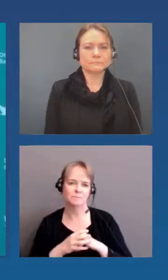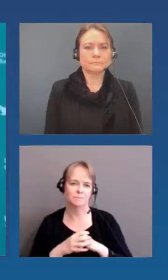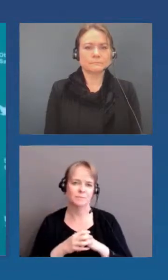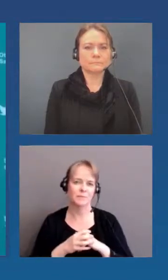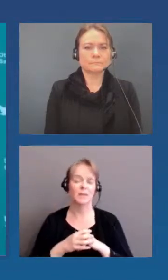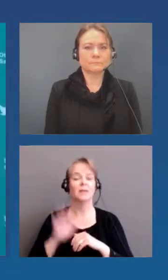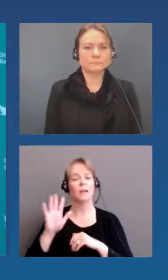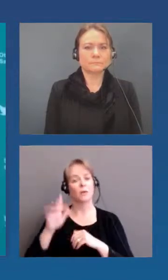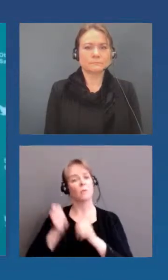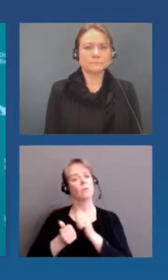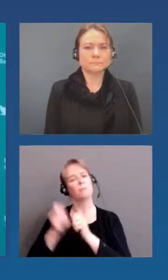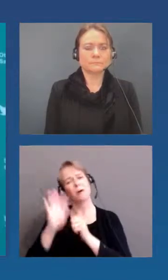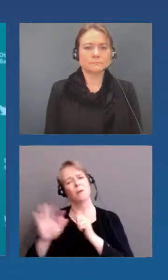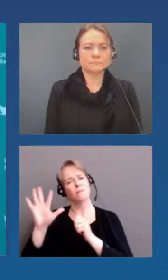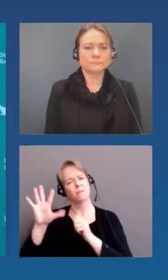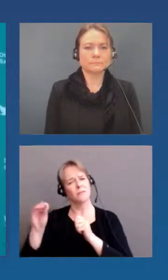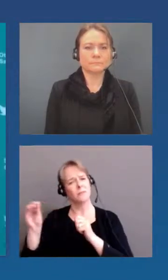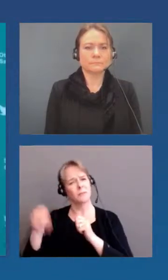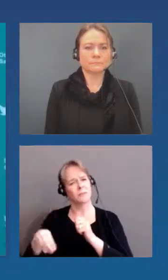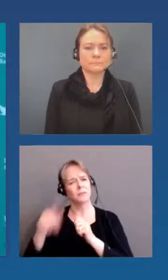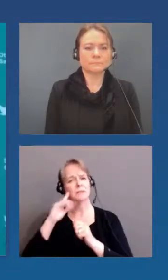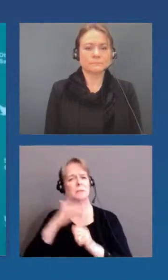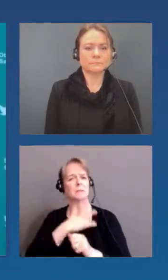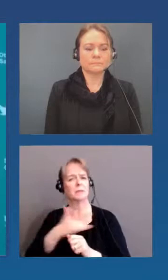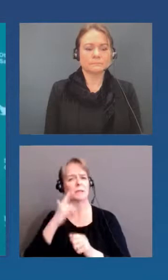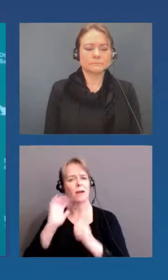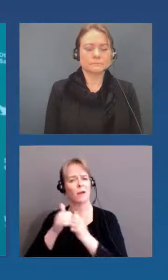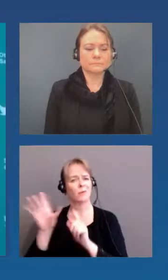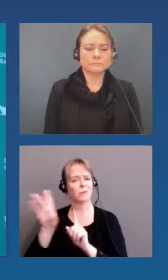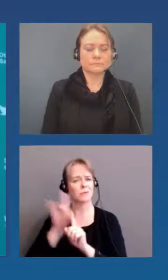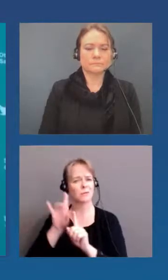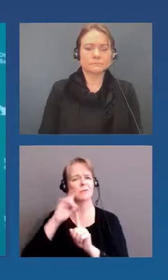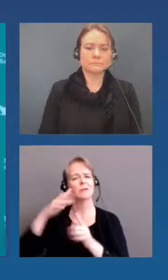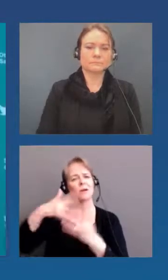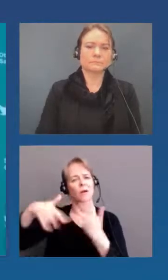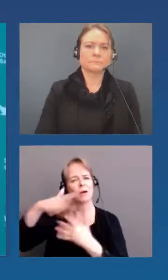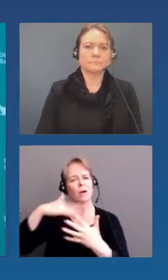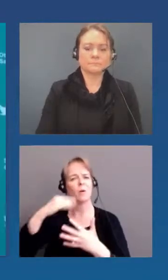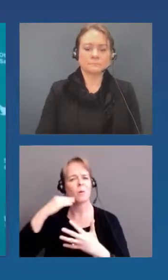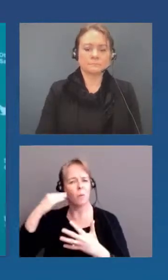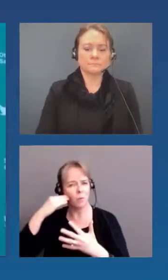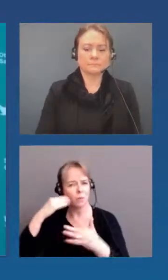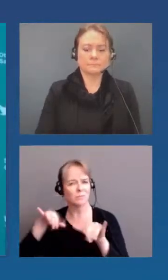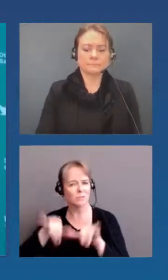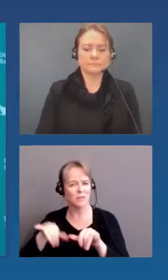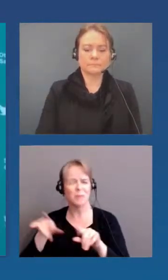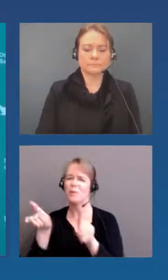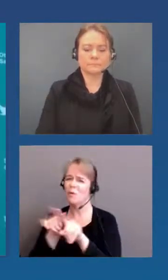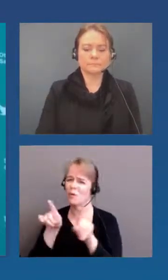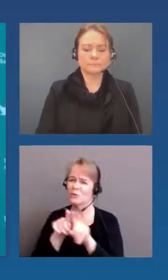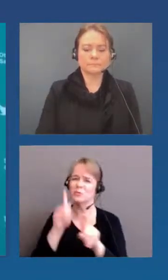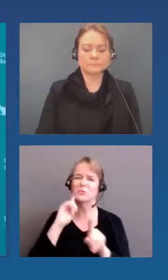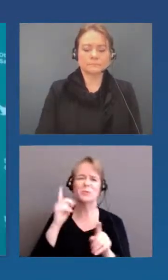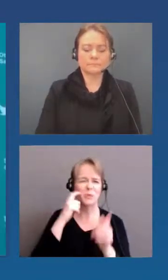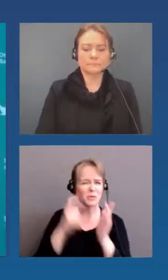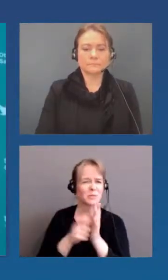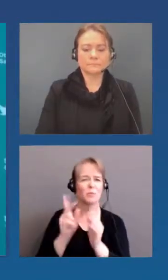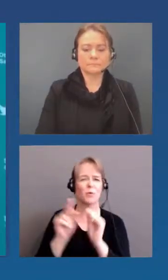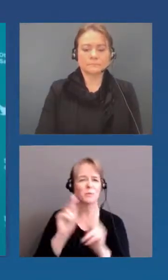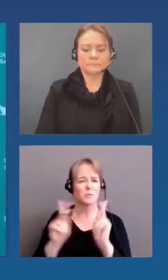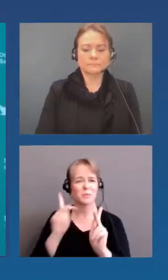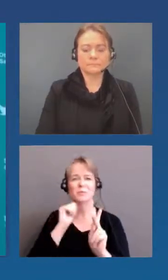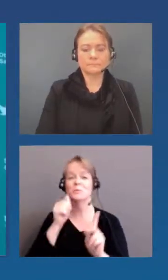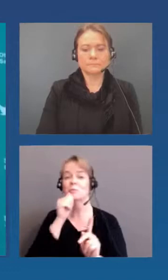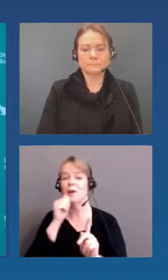household contacts, it's important to note that we are seeing more transmission occurring in private gatherings and among sports